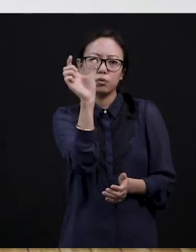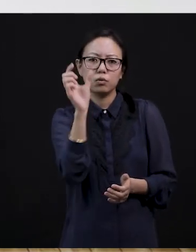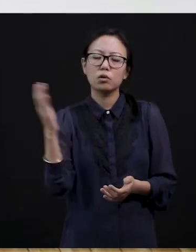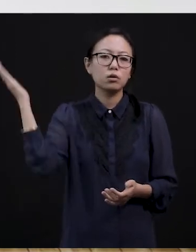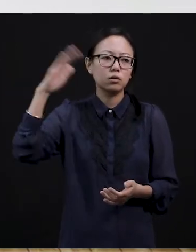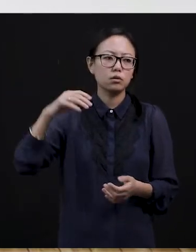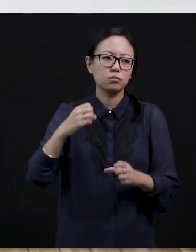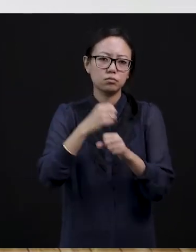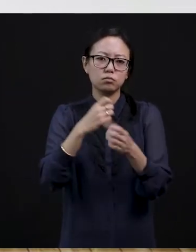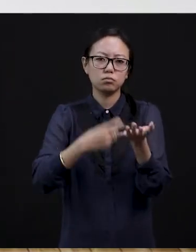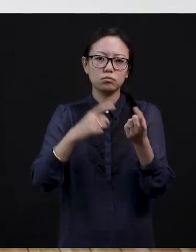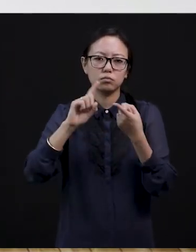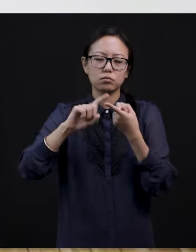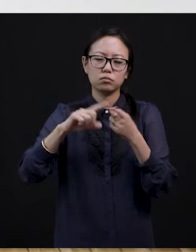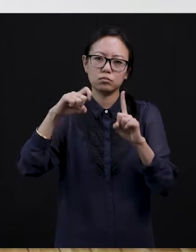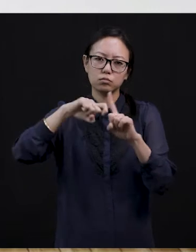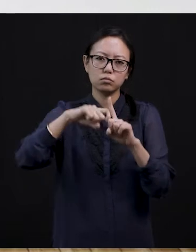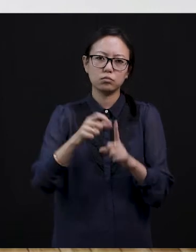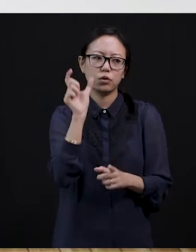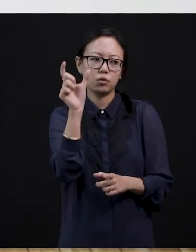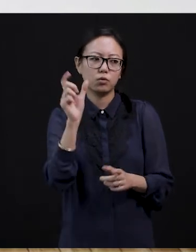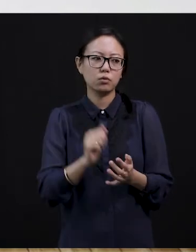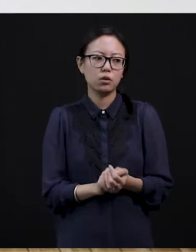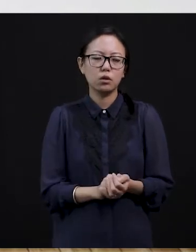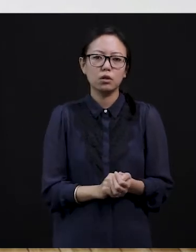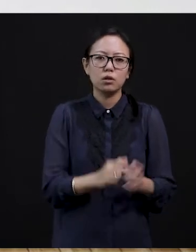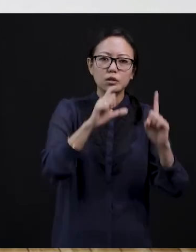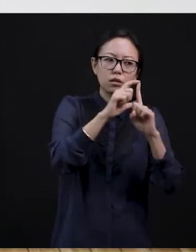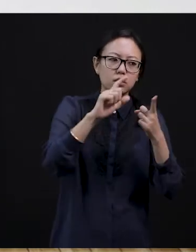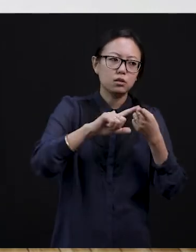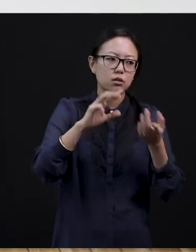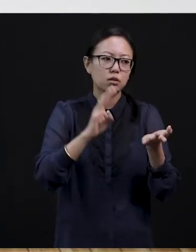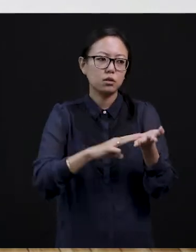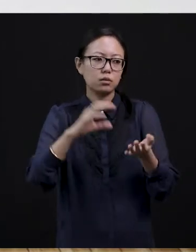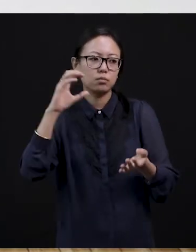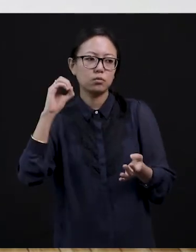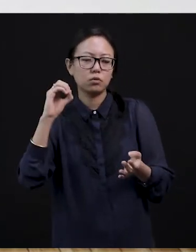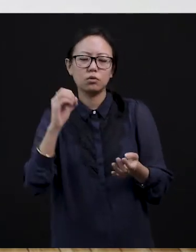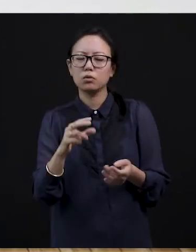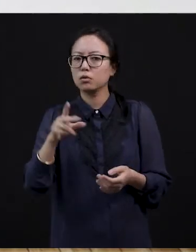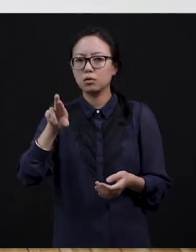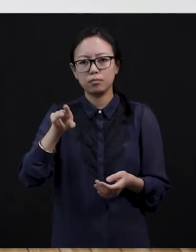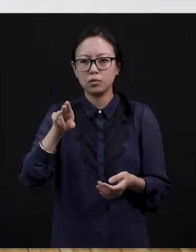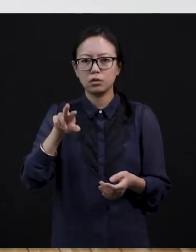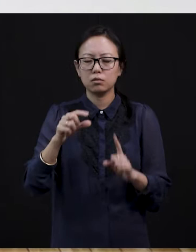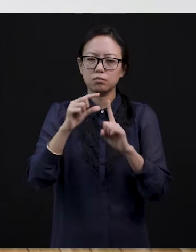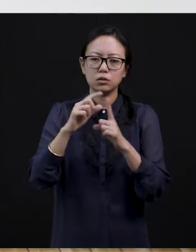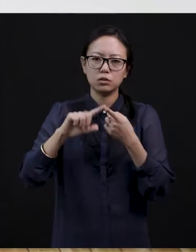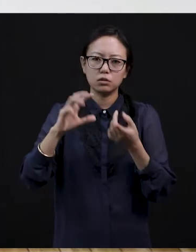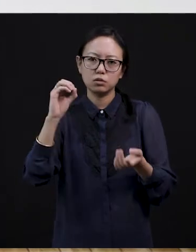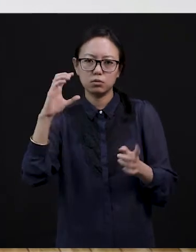and kratia, that means power. So basically democracy means the power of people. So these are the